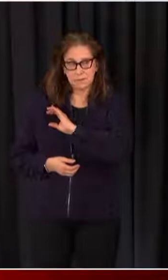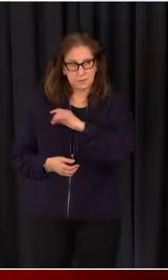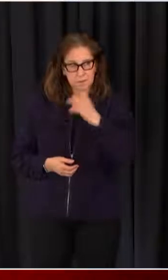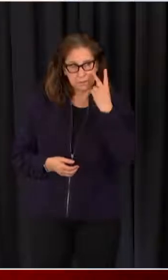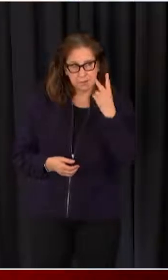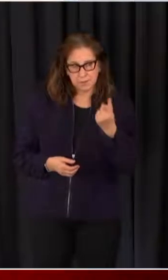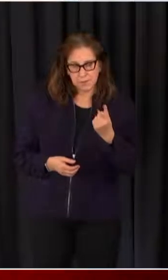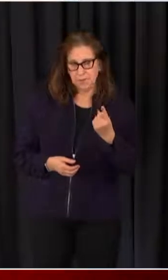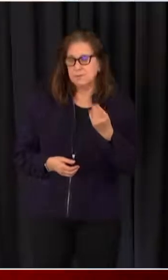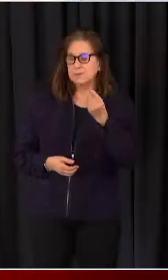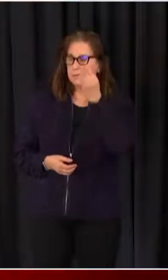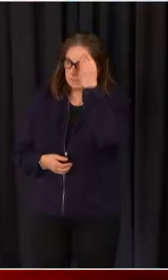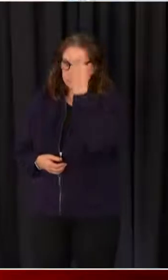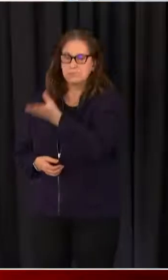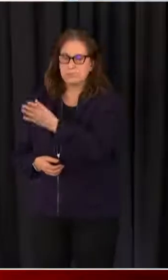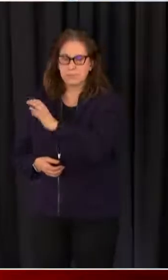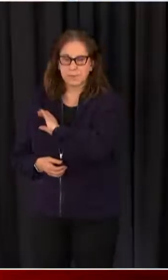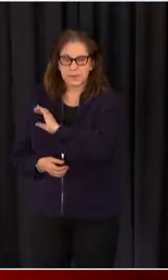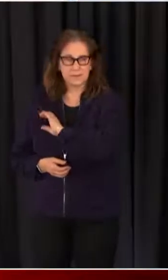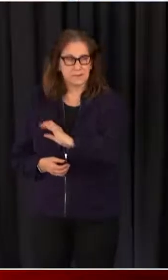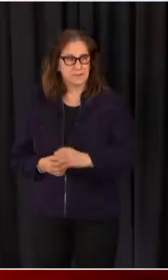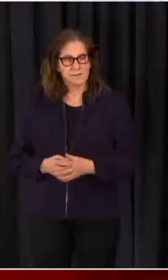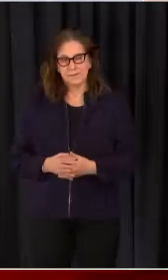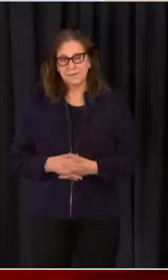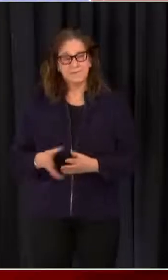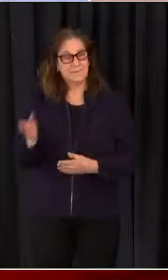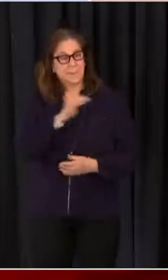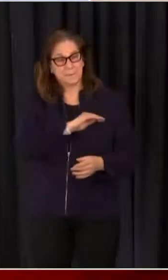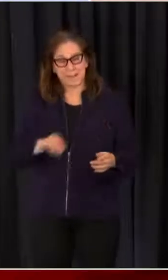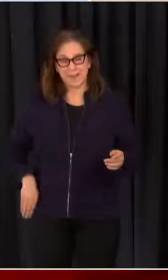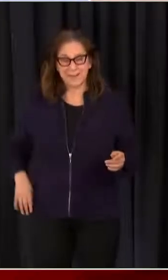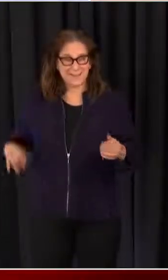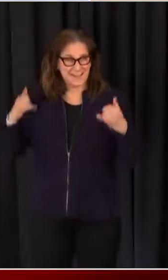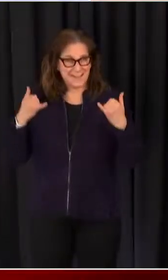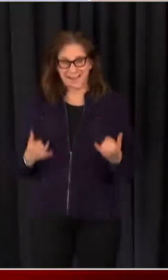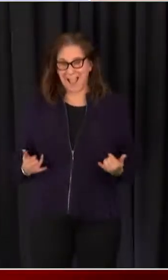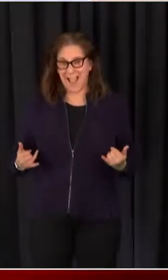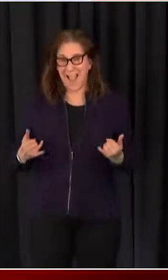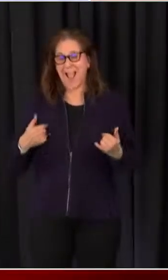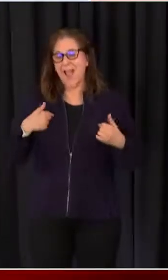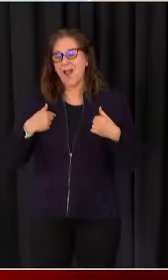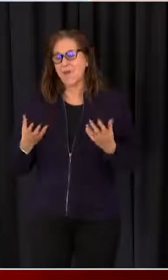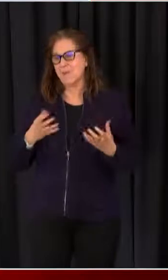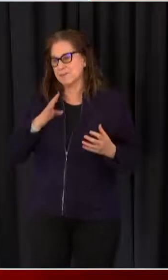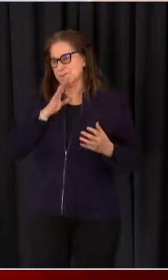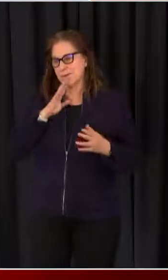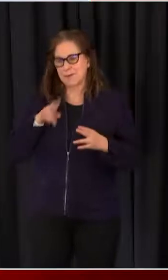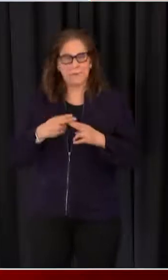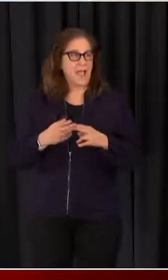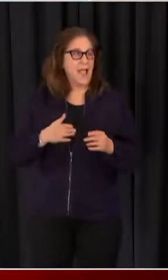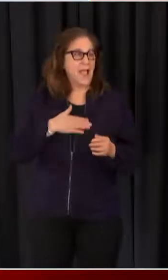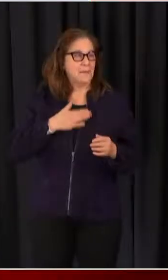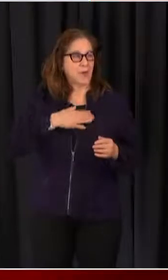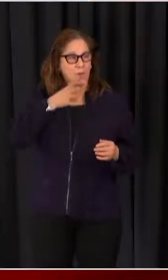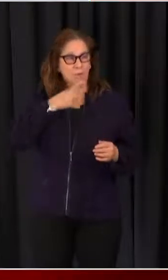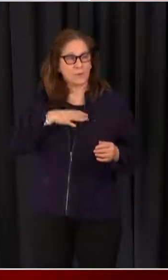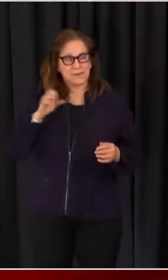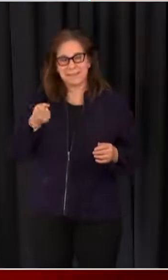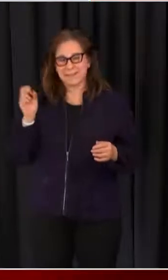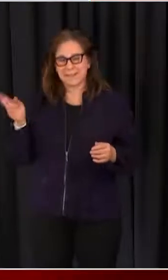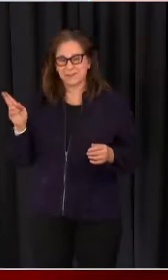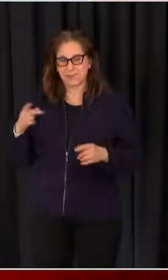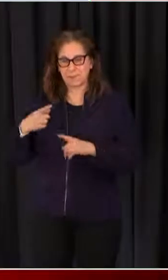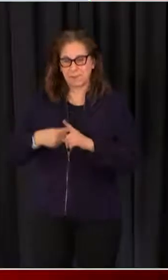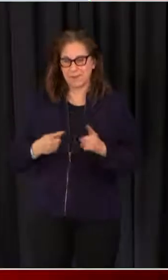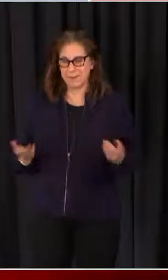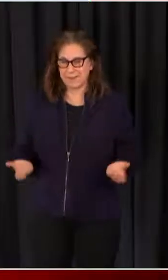Thank you. And finally, happy Women's History Month. We, of course, have many brilliant women here